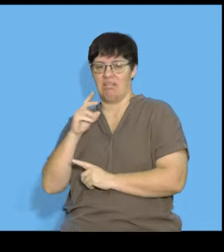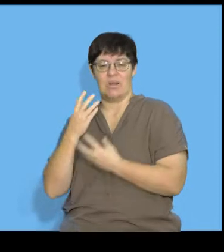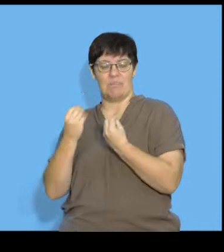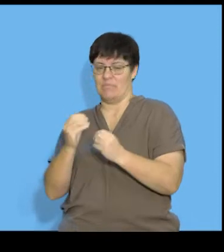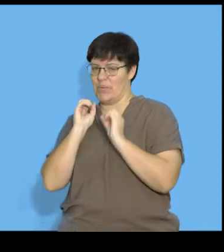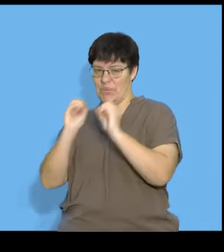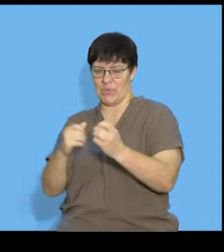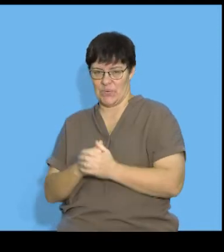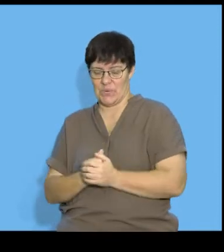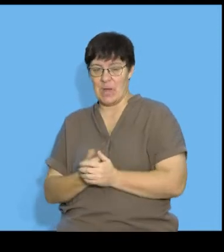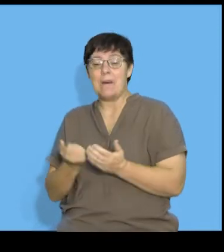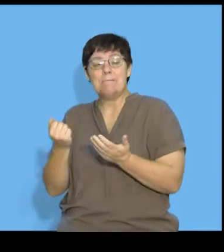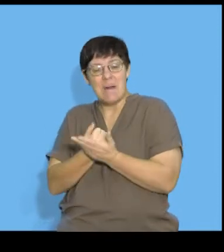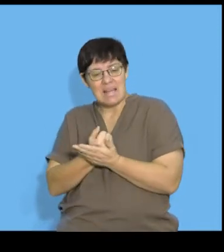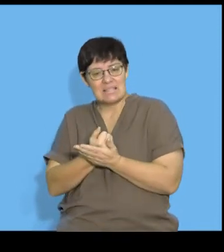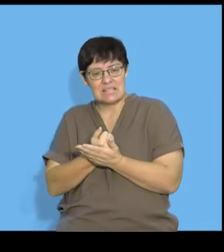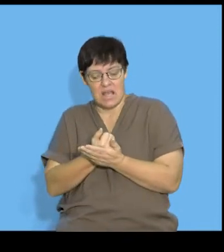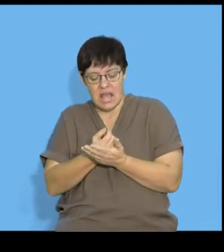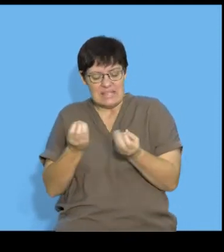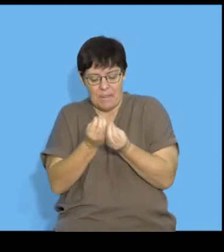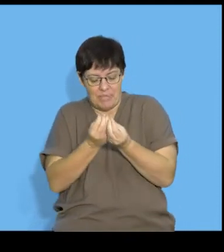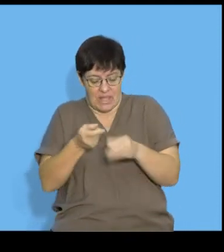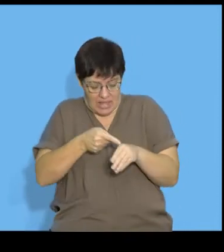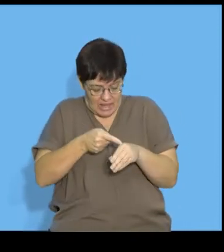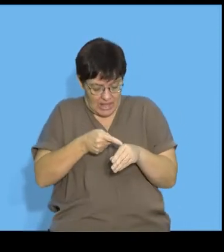to live on something and get